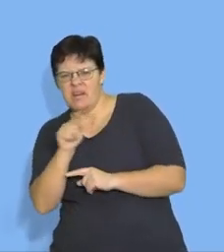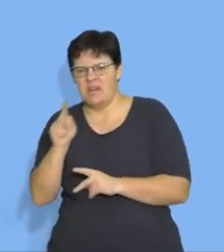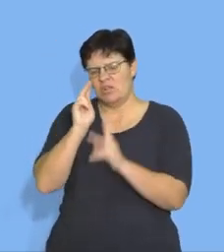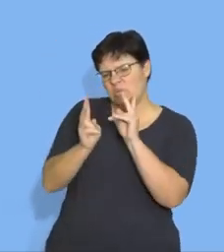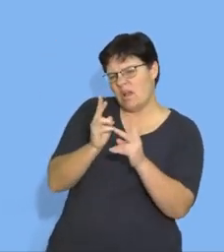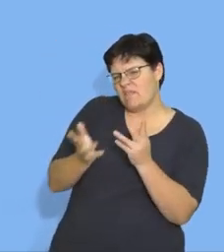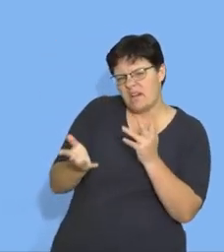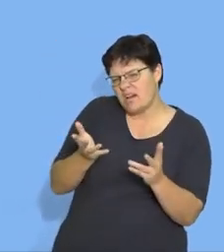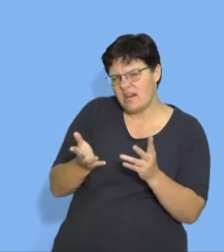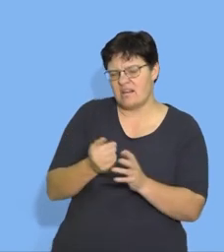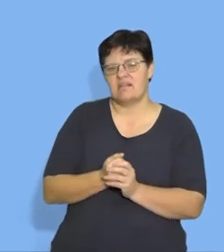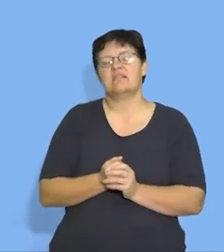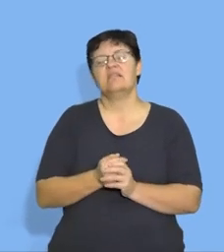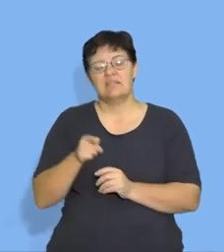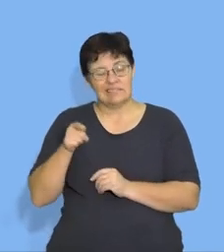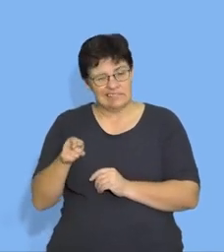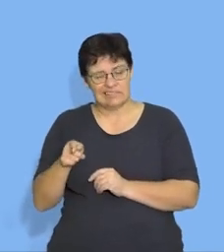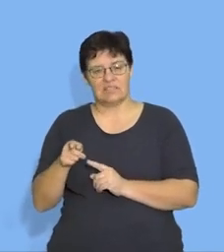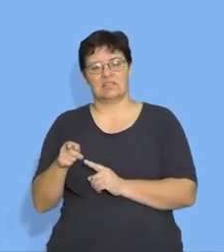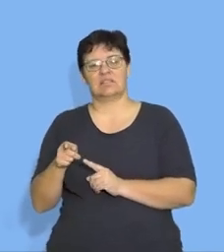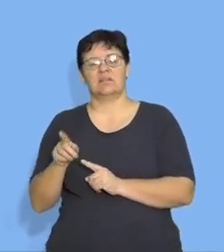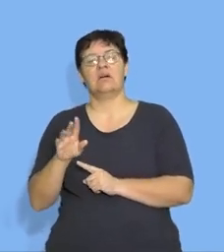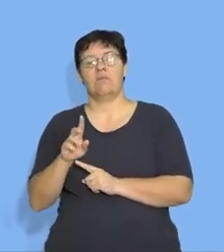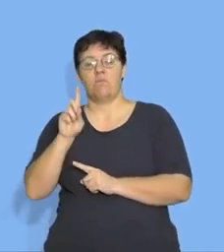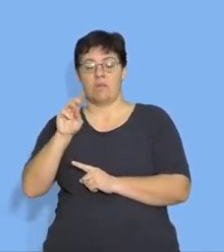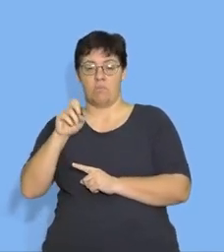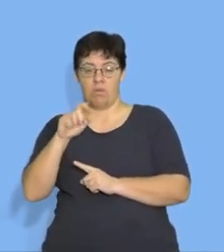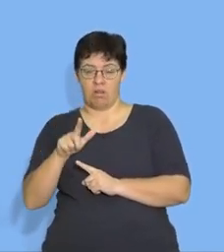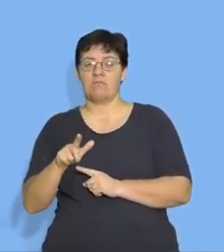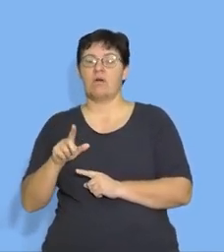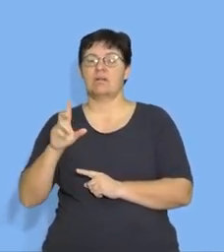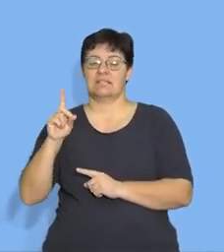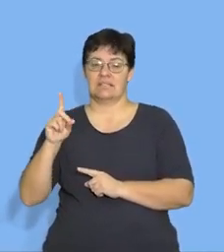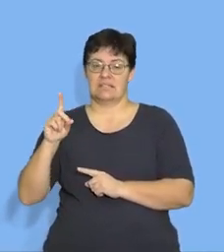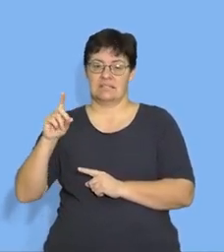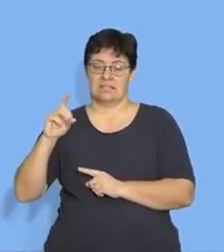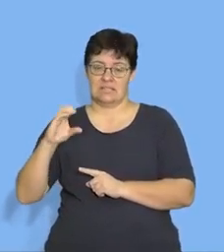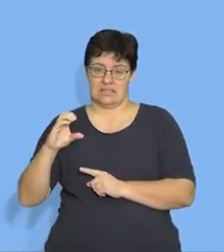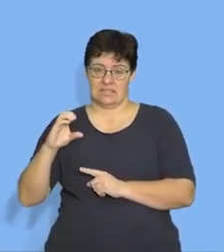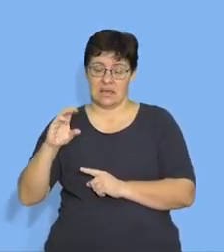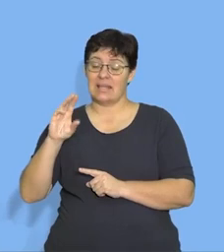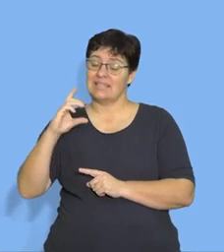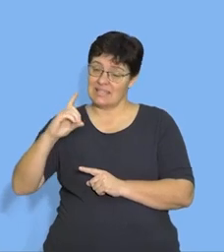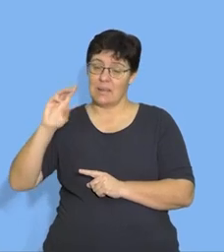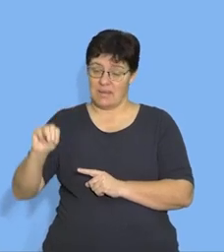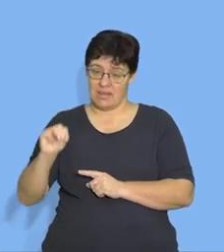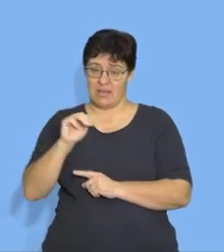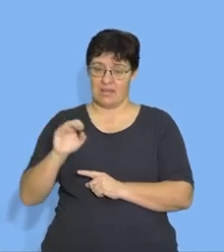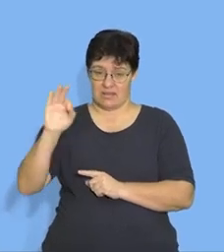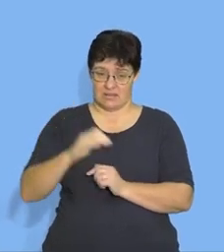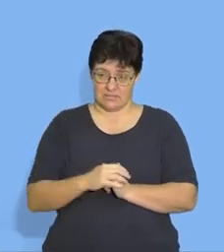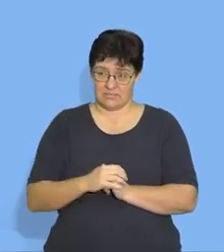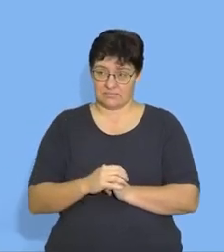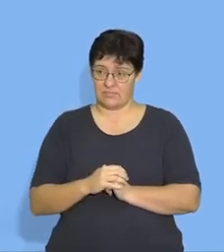sodium hydroxide, with a concentration of 1 mole per cubic decimeter, actually is a strong base. Right. So pH